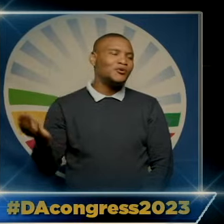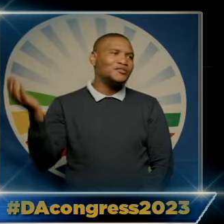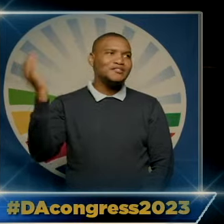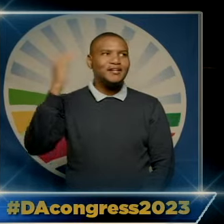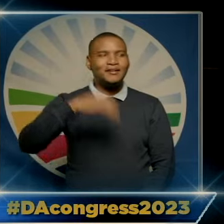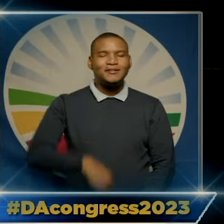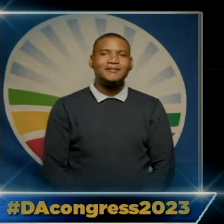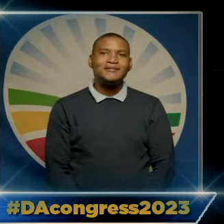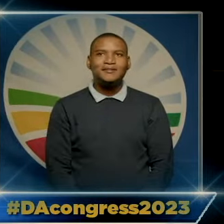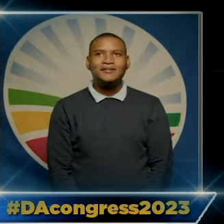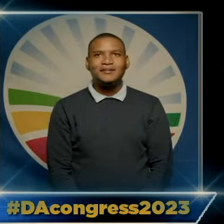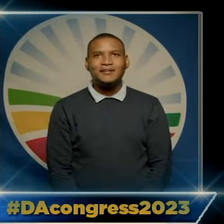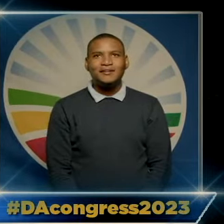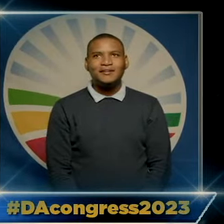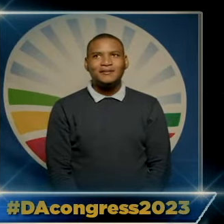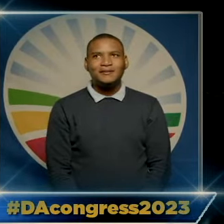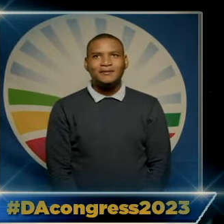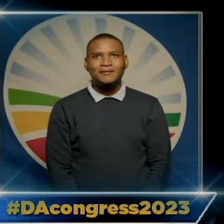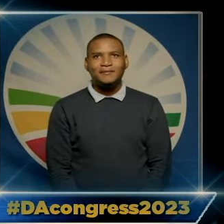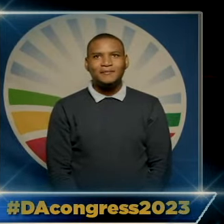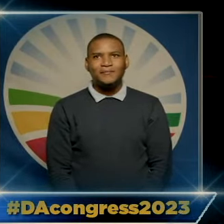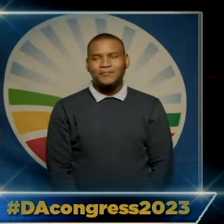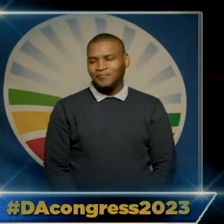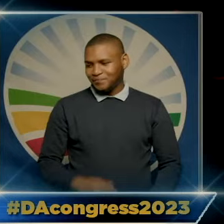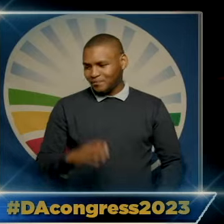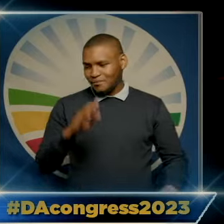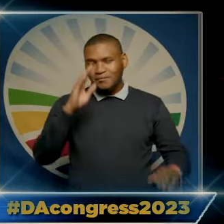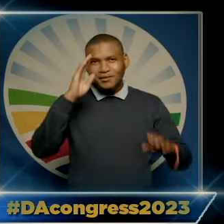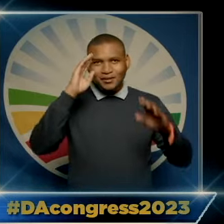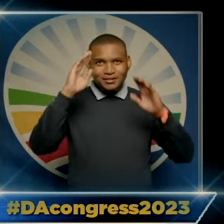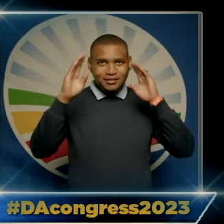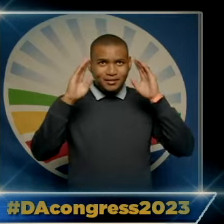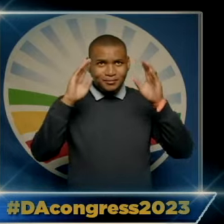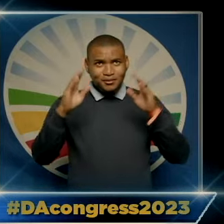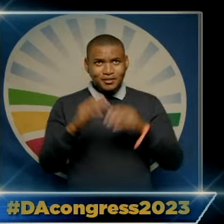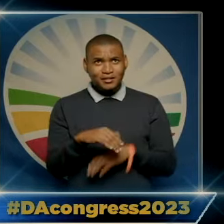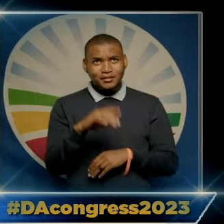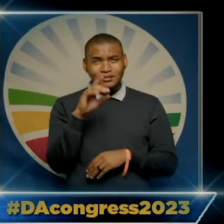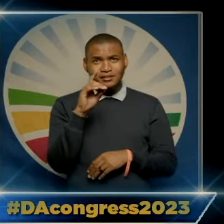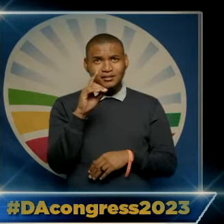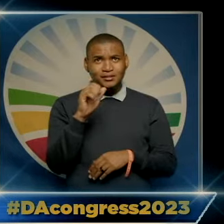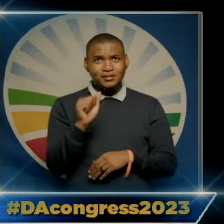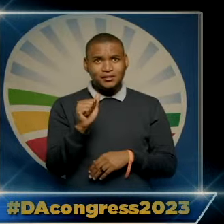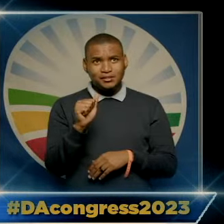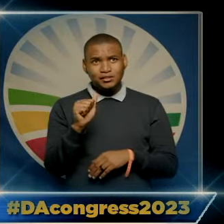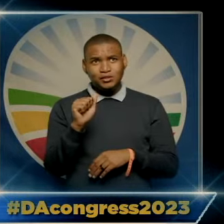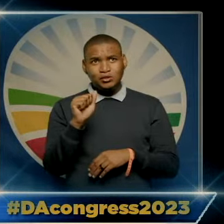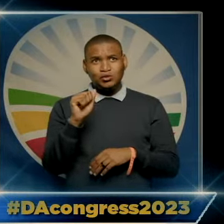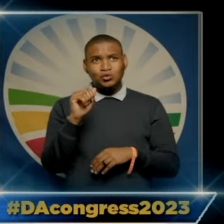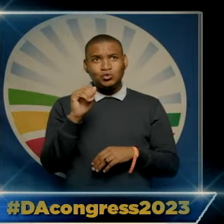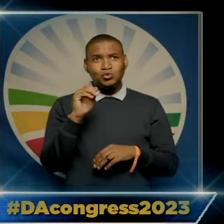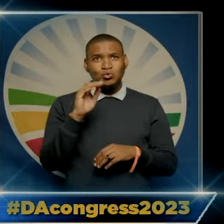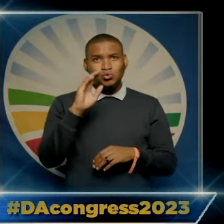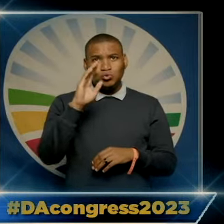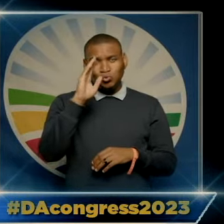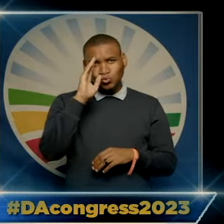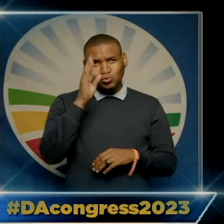Hoza! Selector! Sanbonani! Aye, man. DA Dumela, let's go. Are you